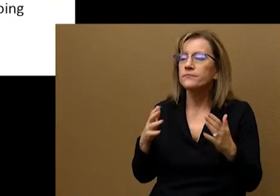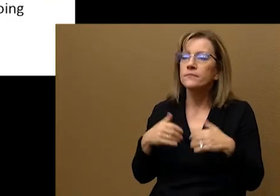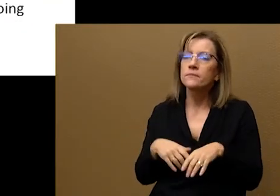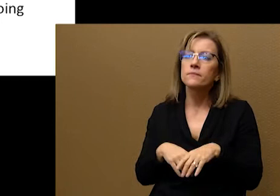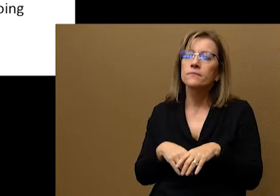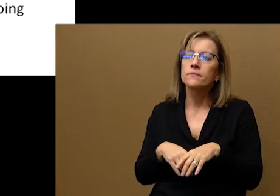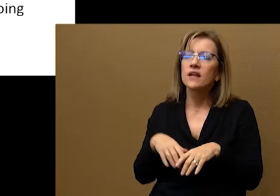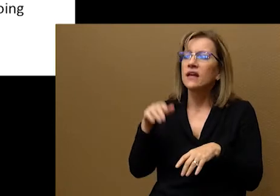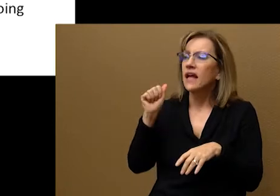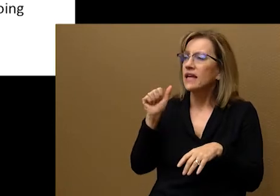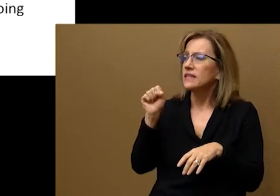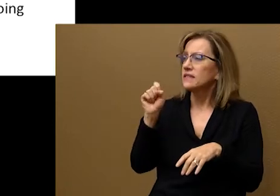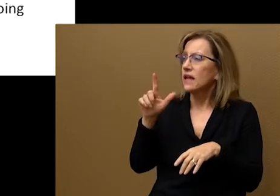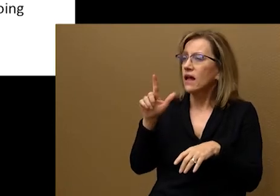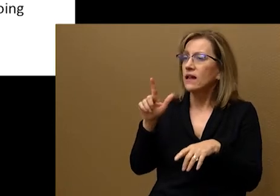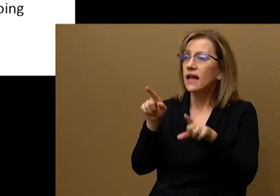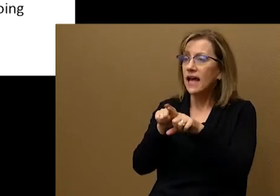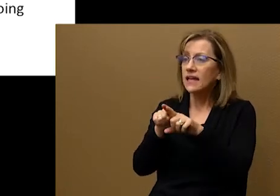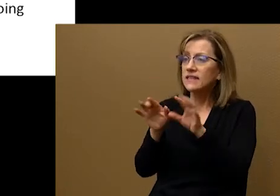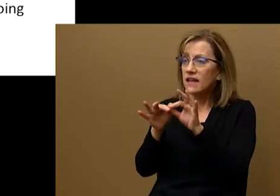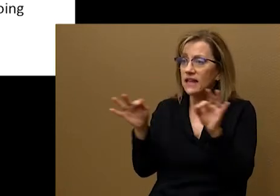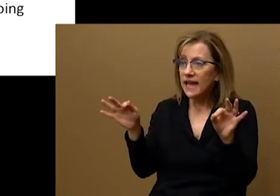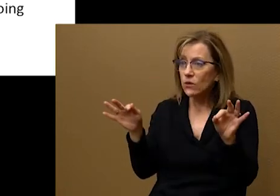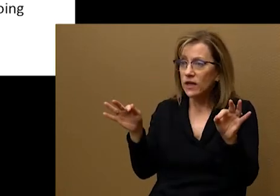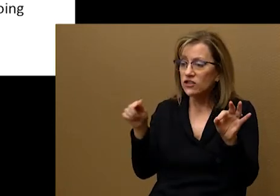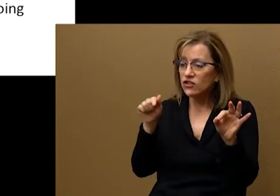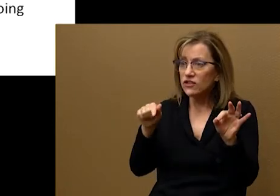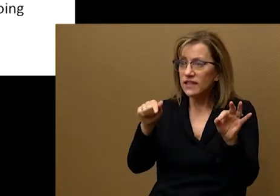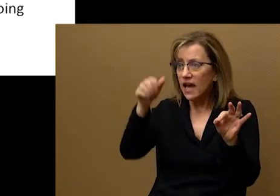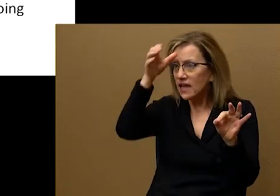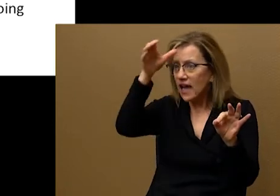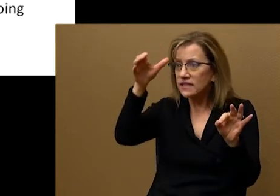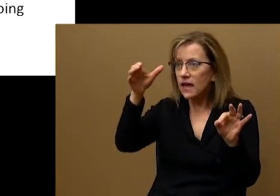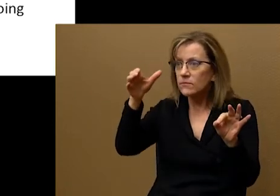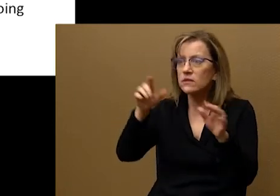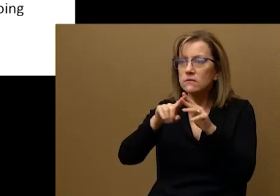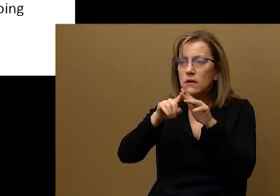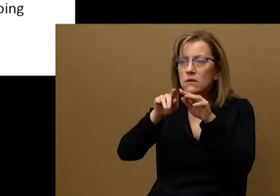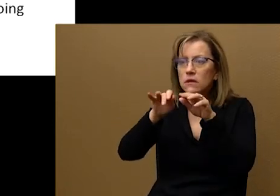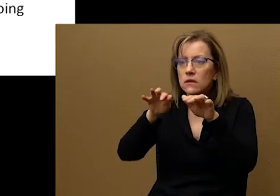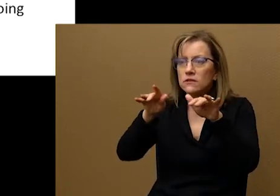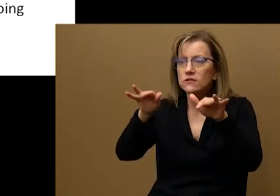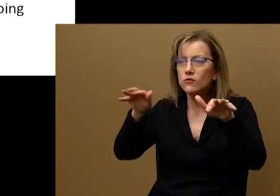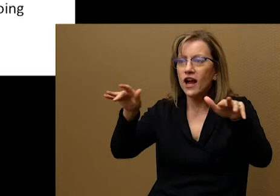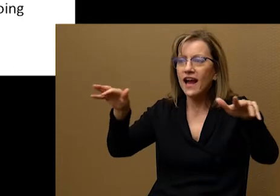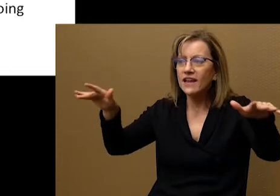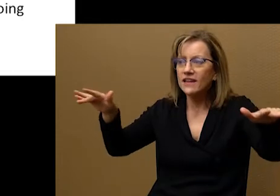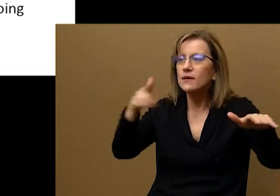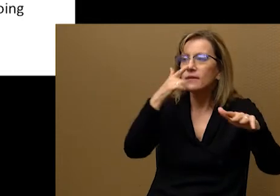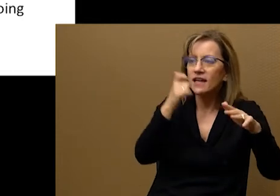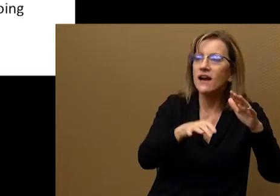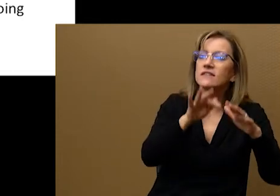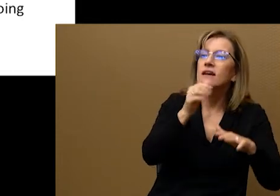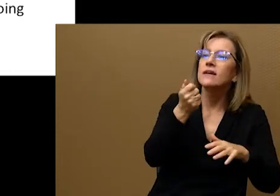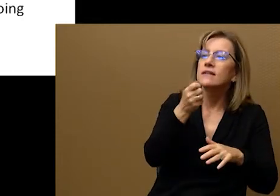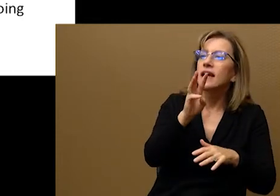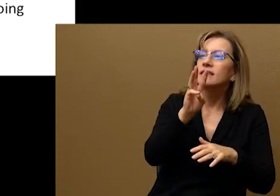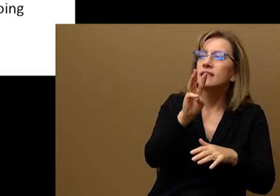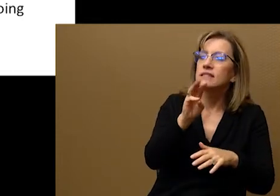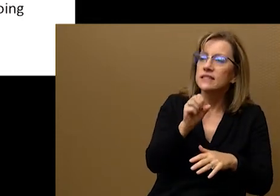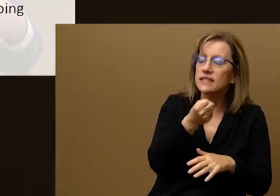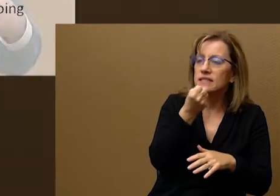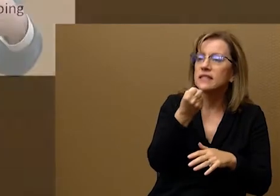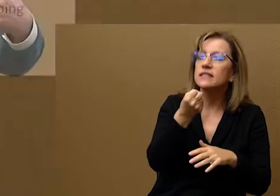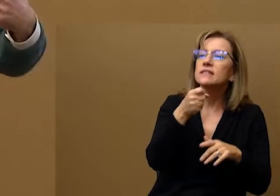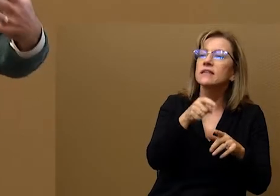The interest in ASL as a language was spreading. That was, of course, a discovery of a linguist in the